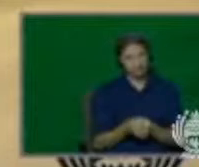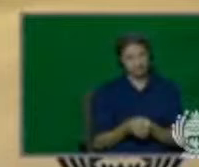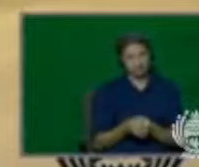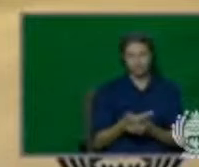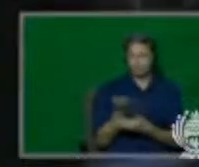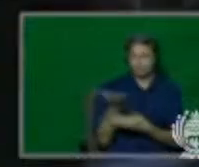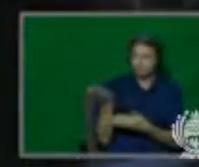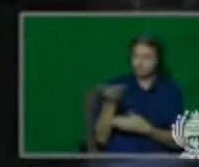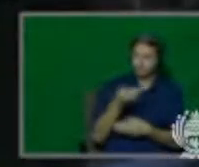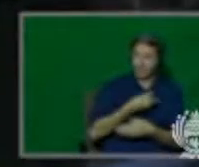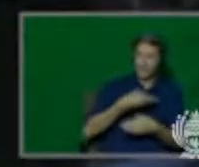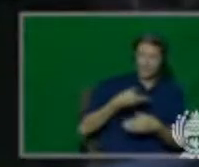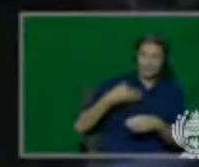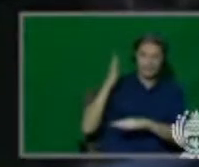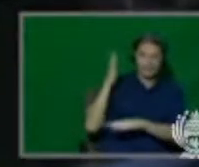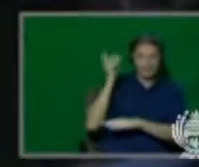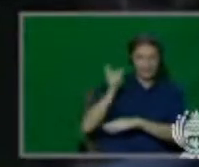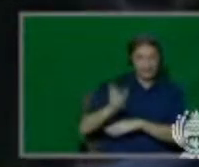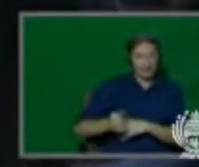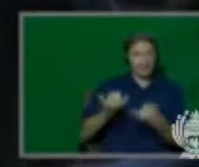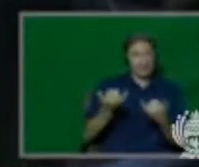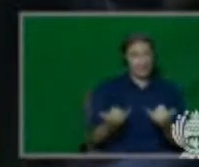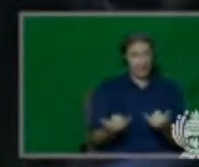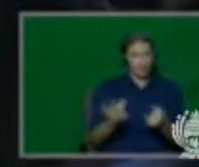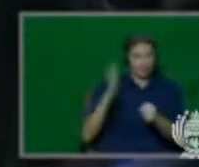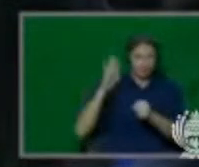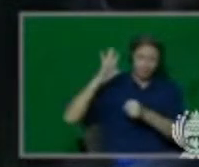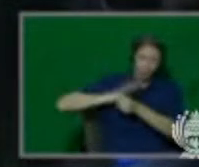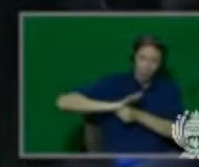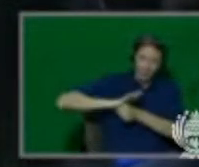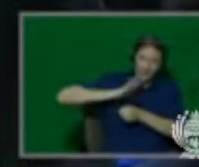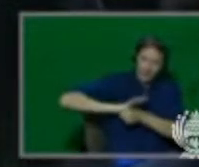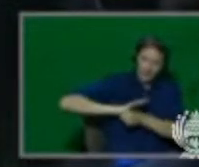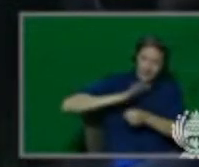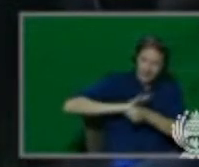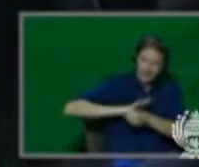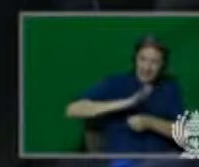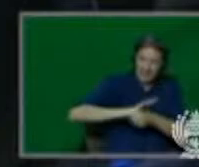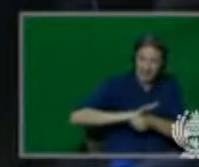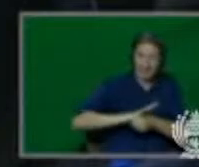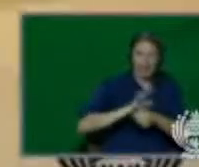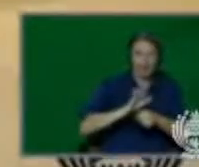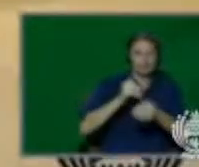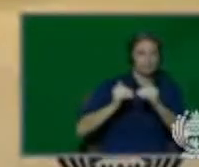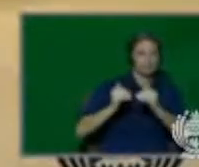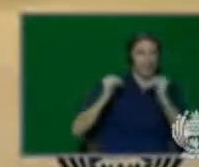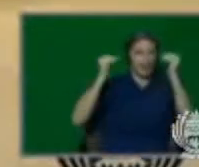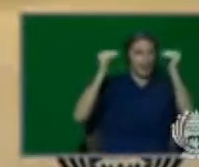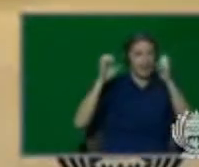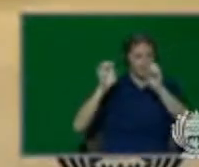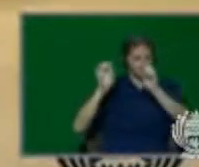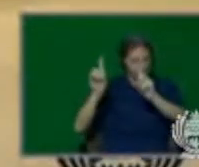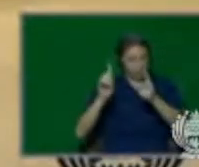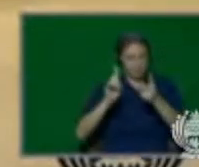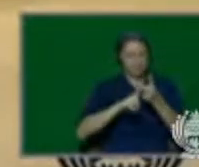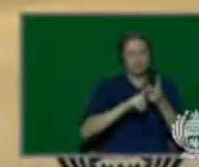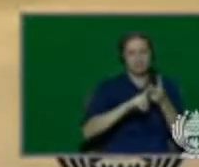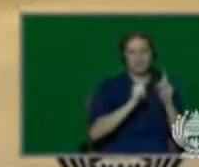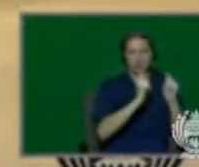persistent spending pressures in health, education, transport, and